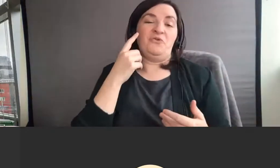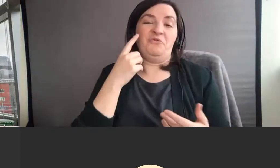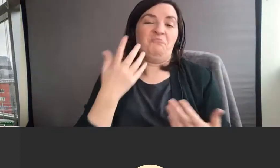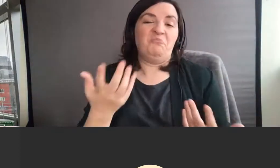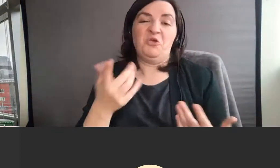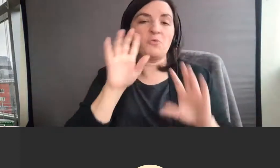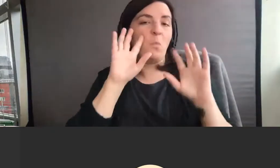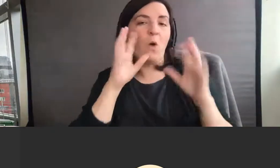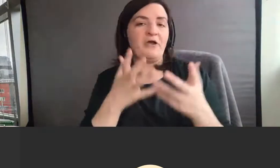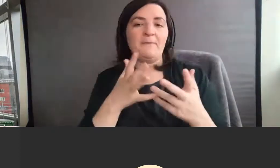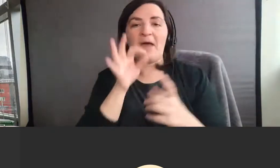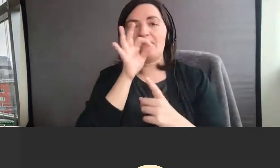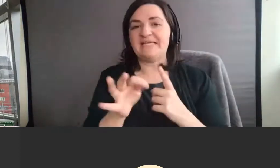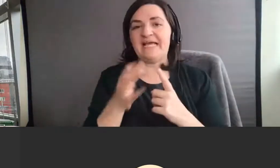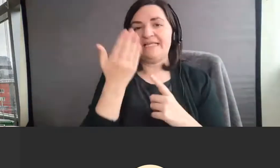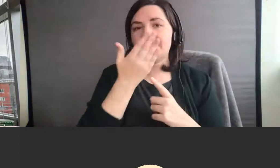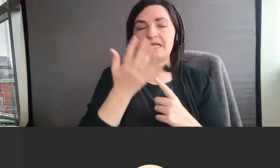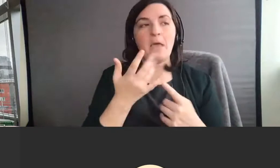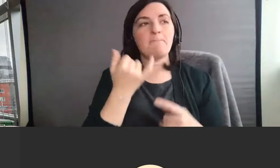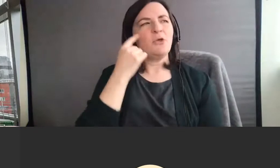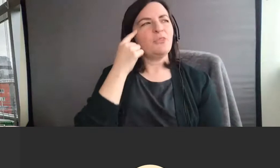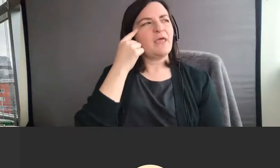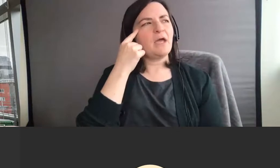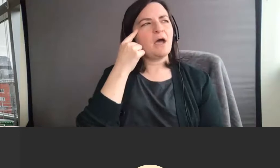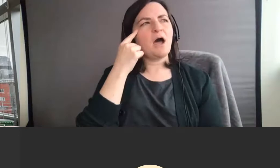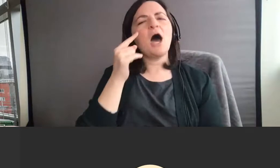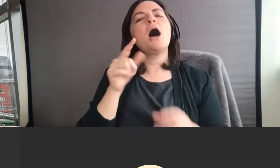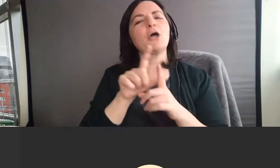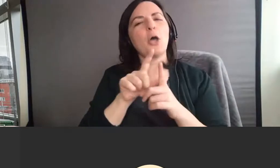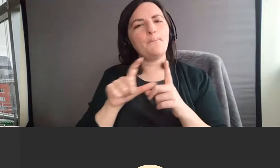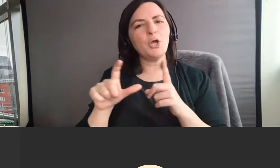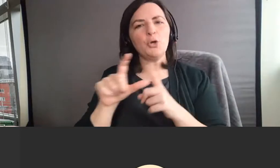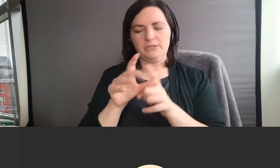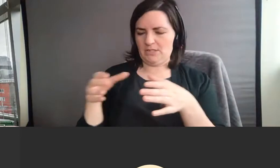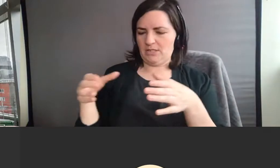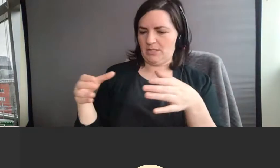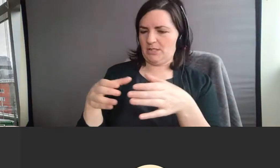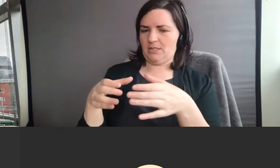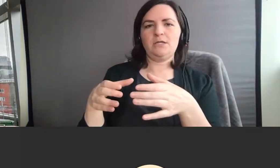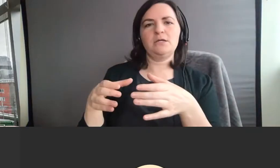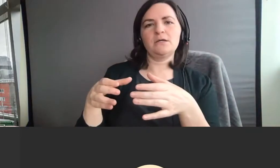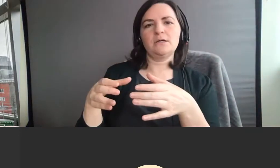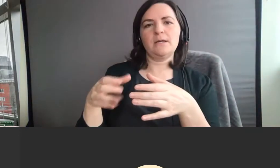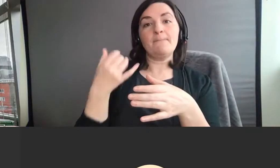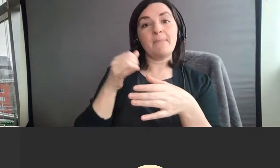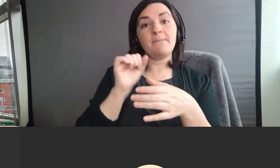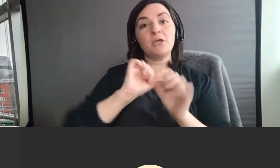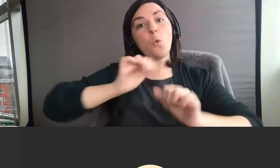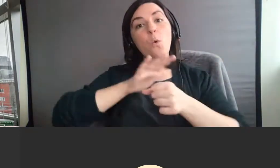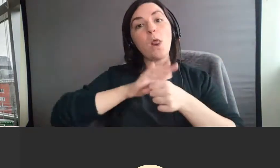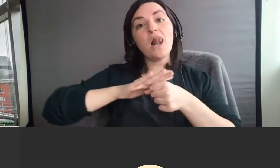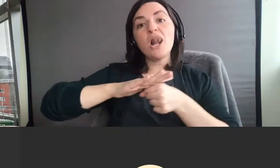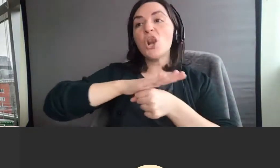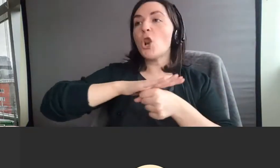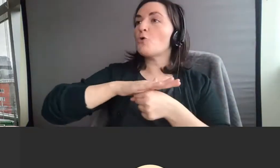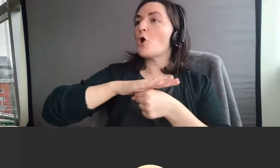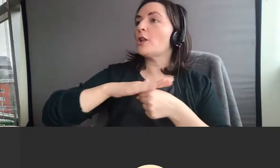participants are a community. So it might be a community of your local